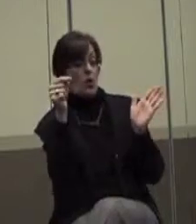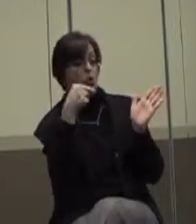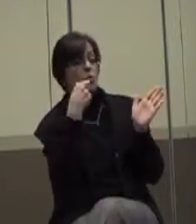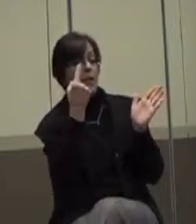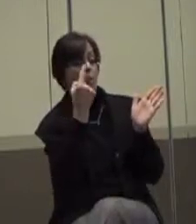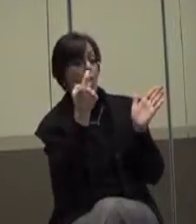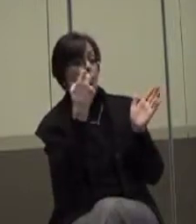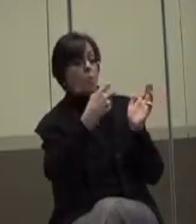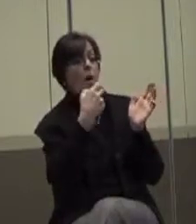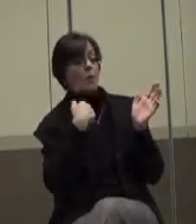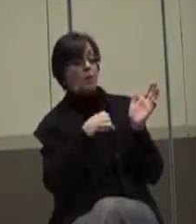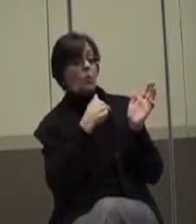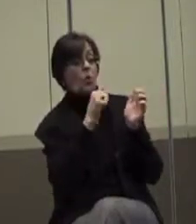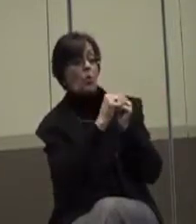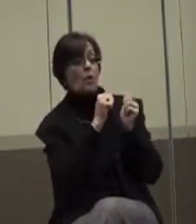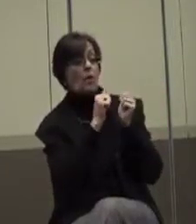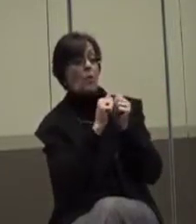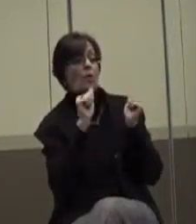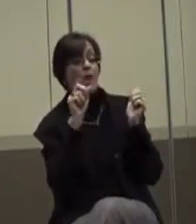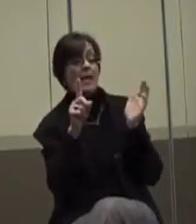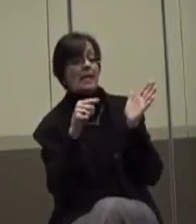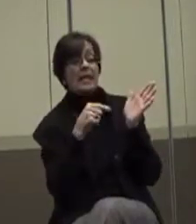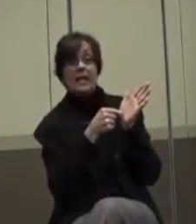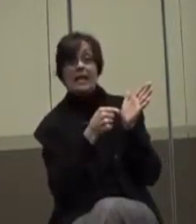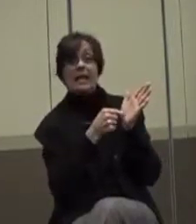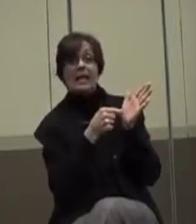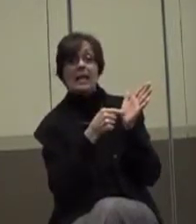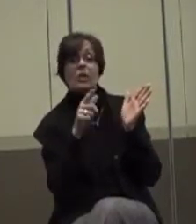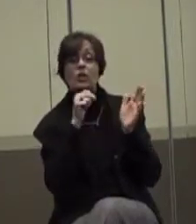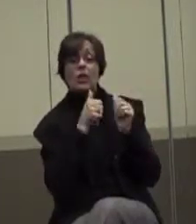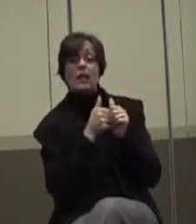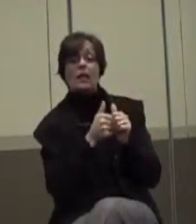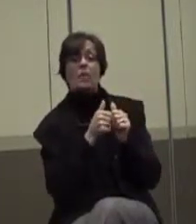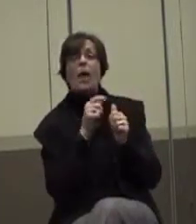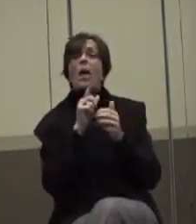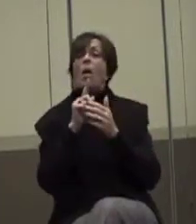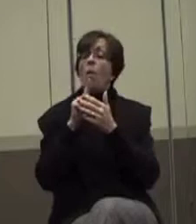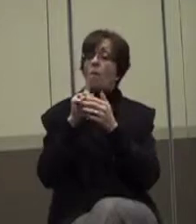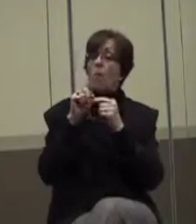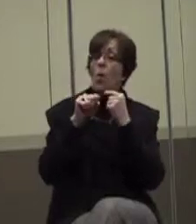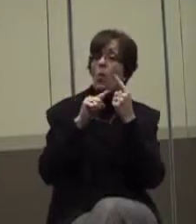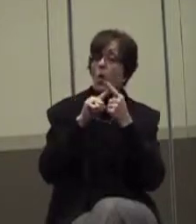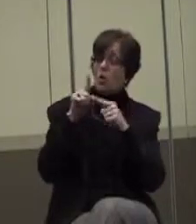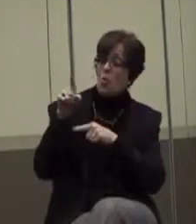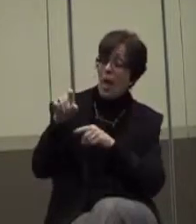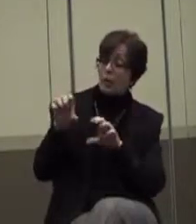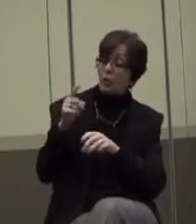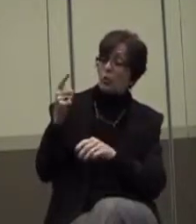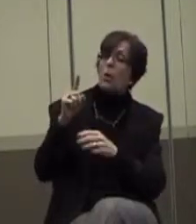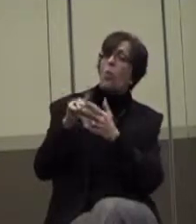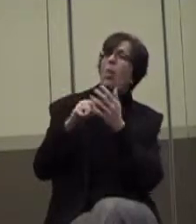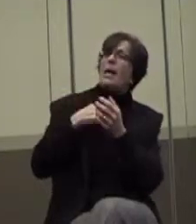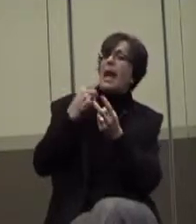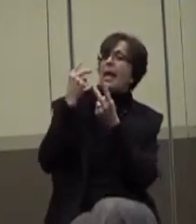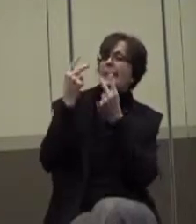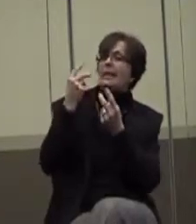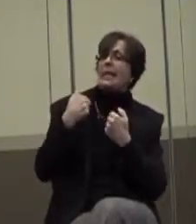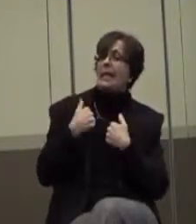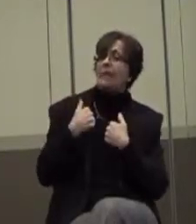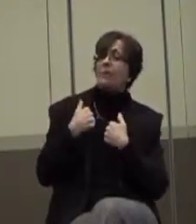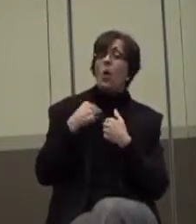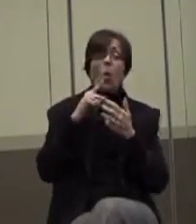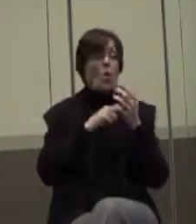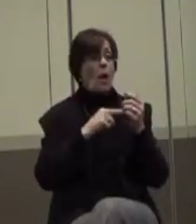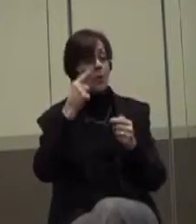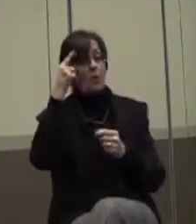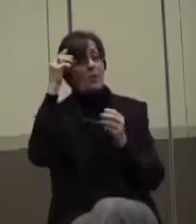one of the problems we're working on with Amy is that she doesn't comply. Here's what I saw when you were asking her to do something. What do you think the teacher would see